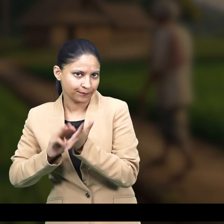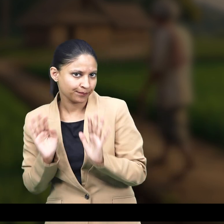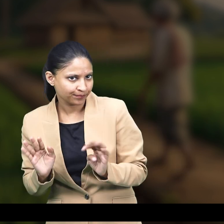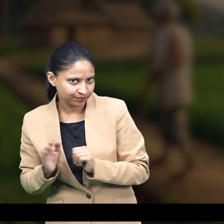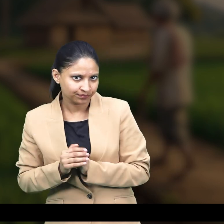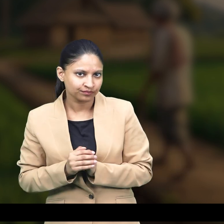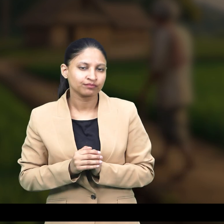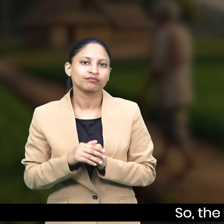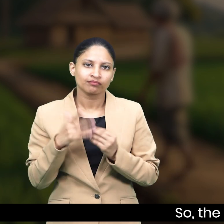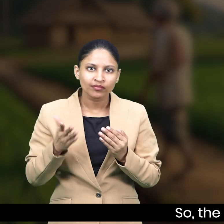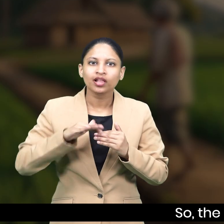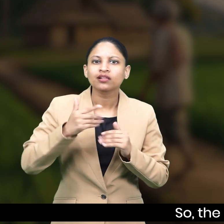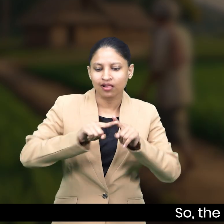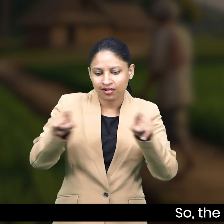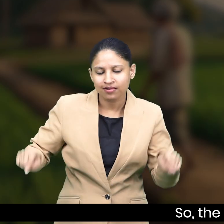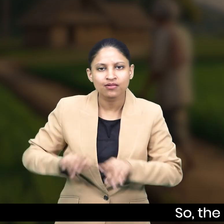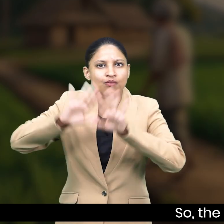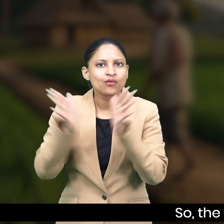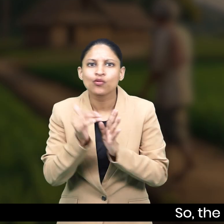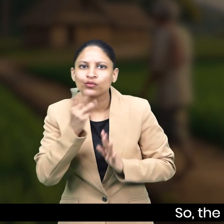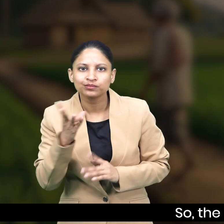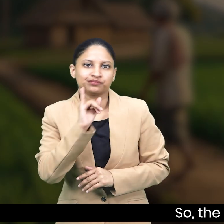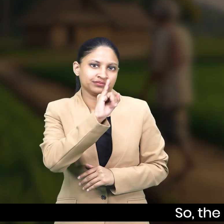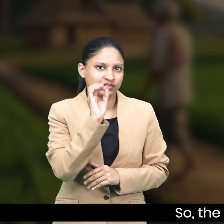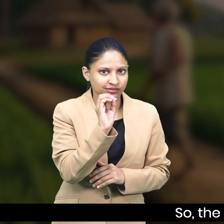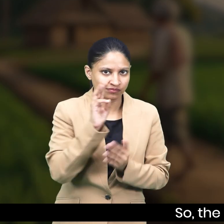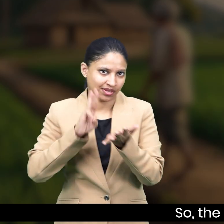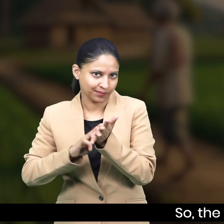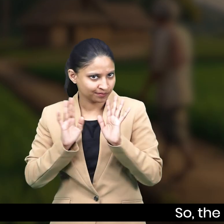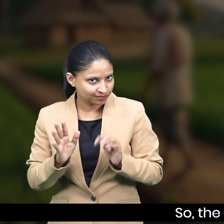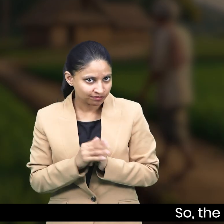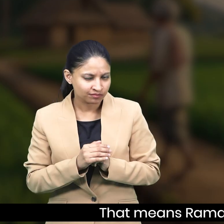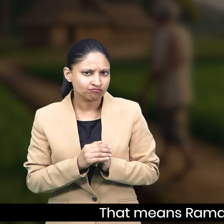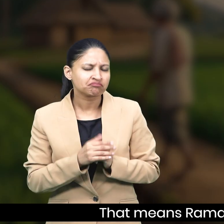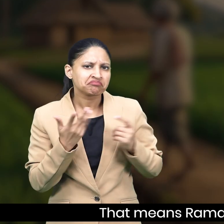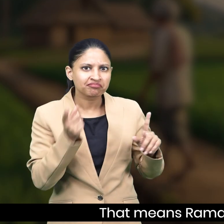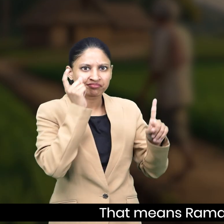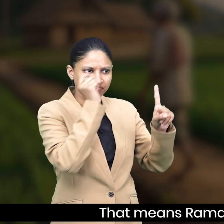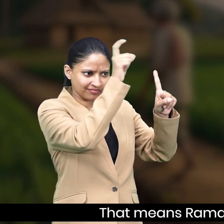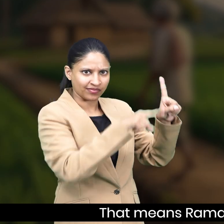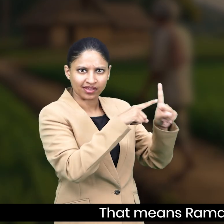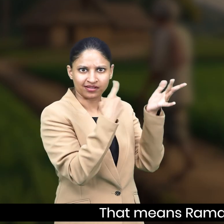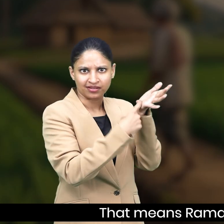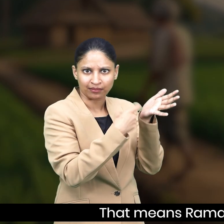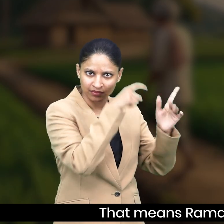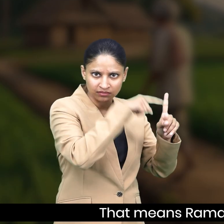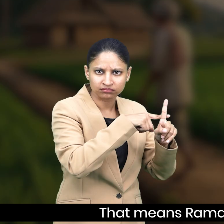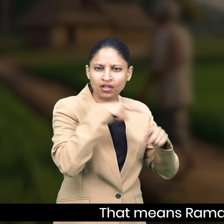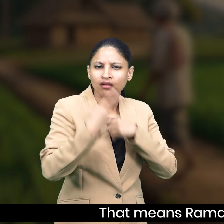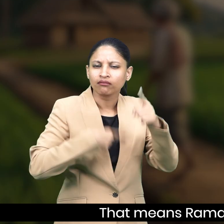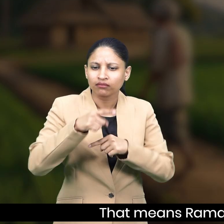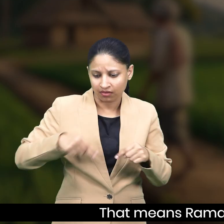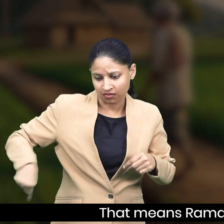meters. So the perimeter is equal to 60 meters. That means Ramaiah